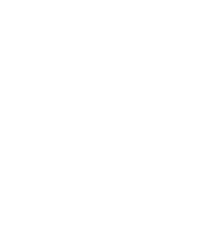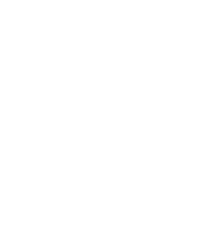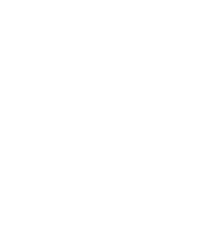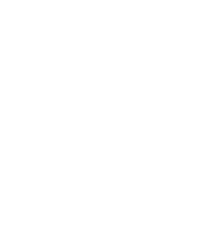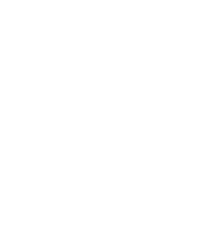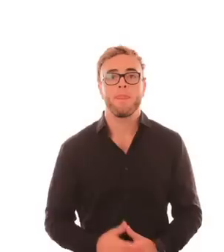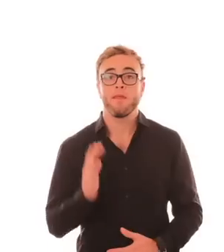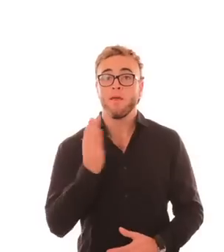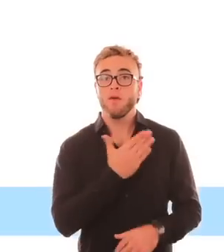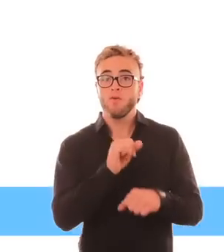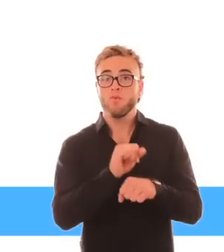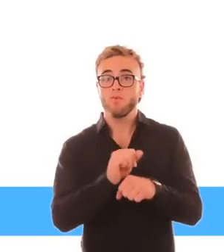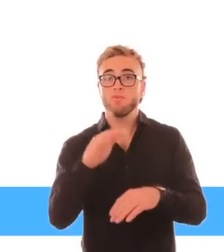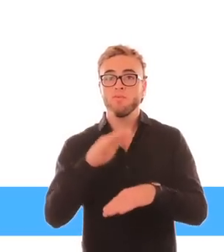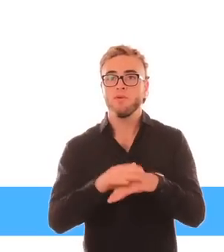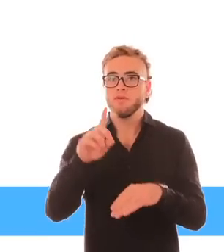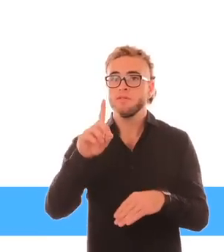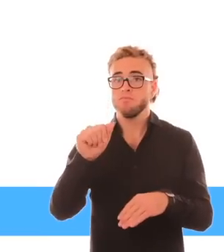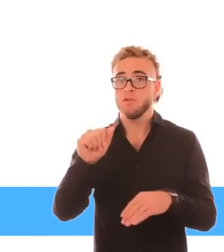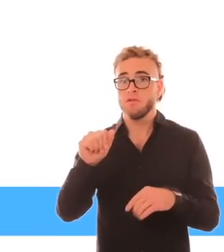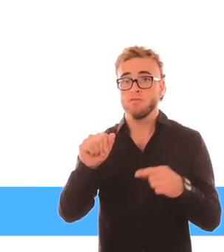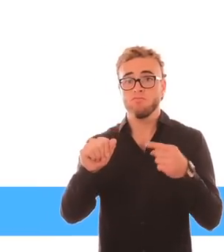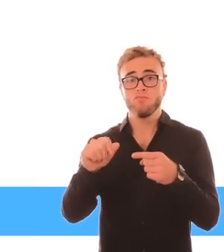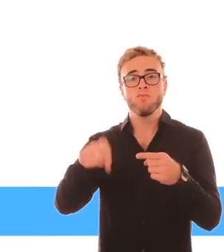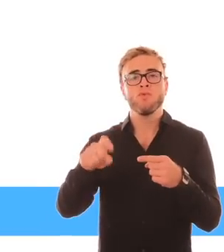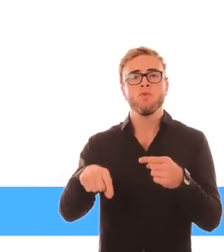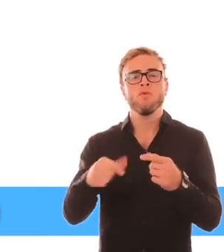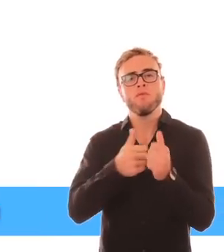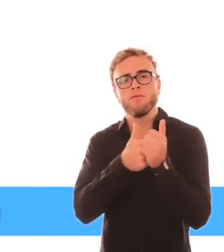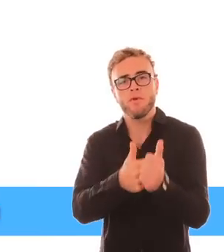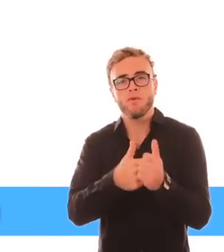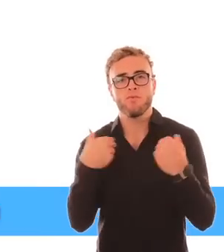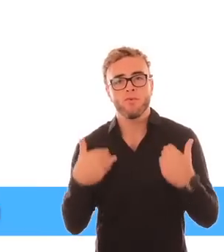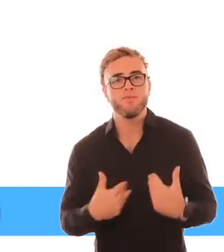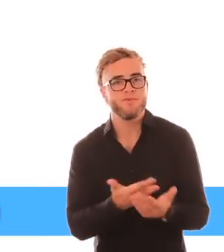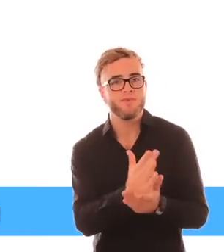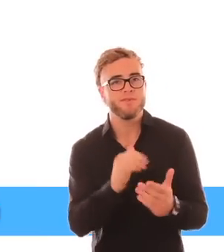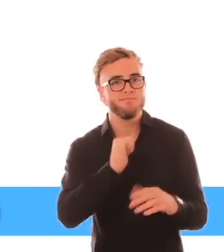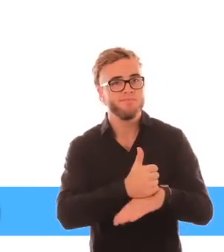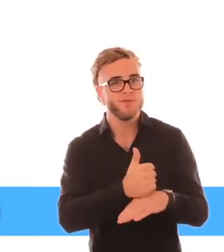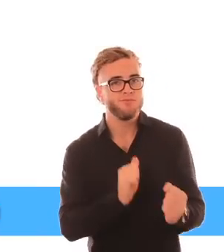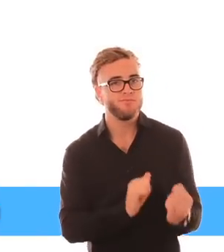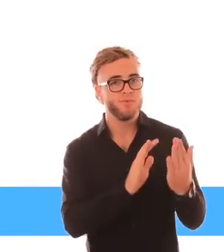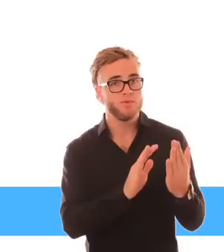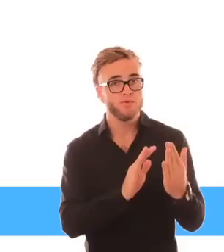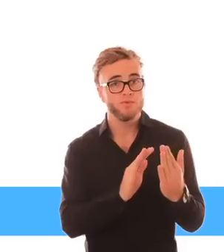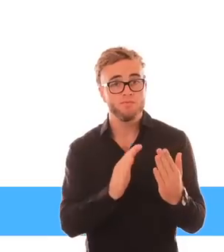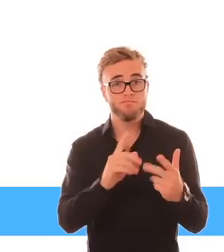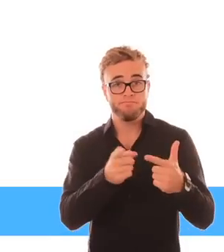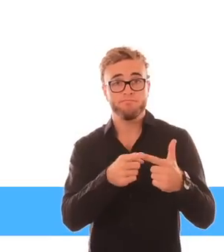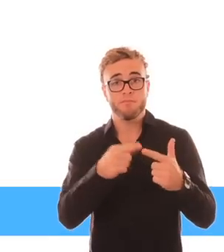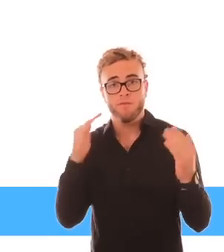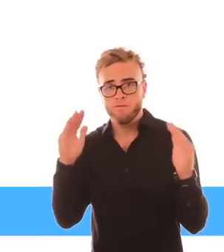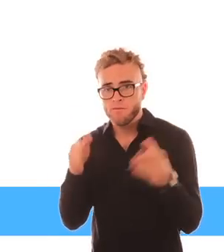www.un.org/disabilities. Our work on disability should follow a human rights-based approach, have